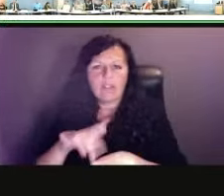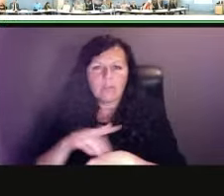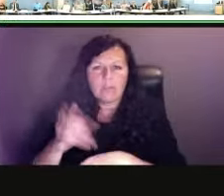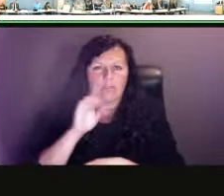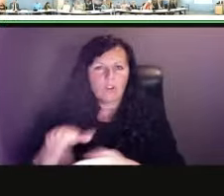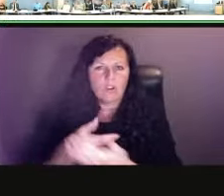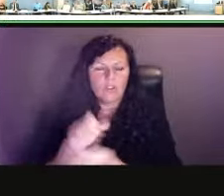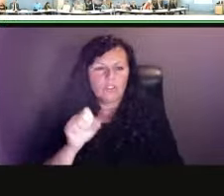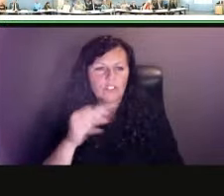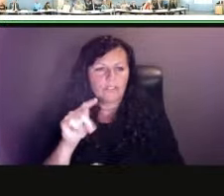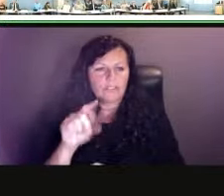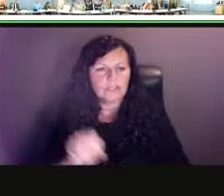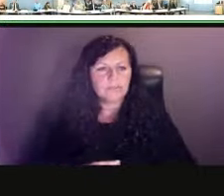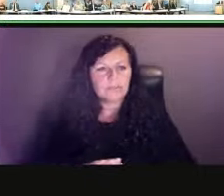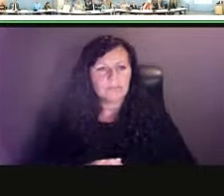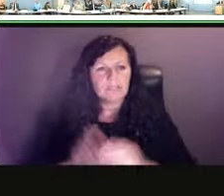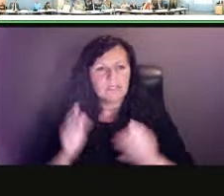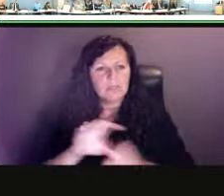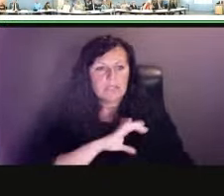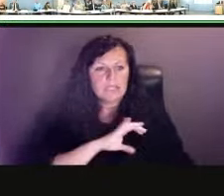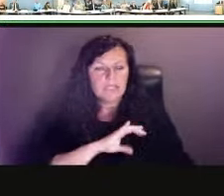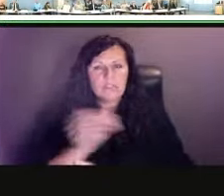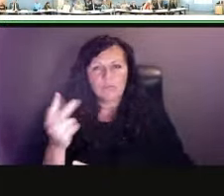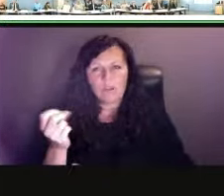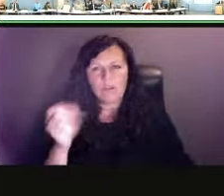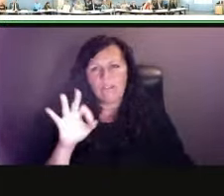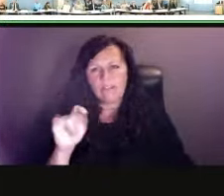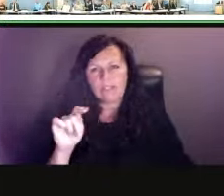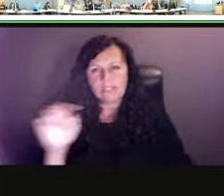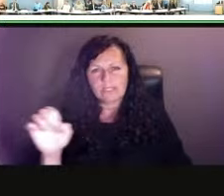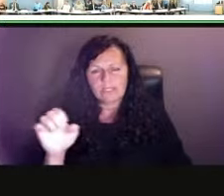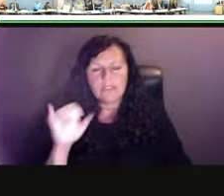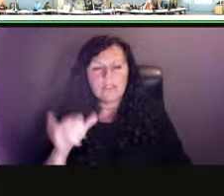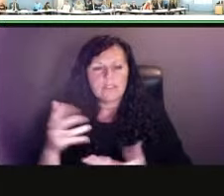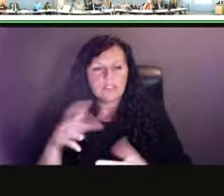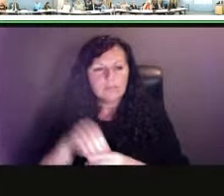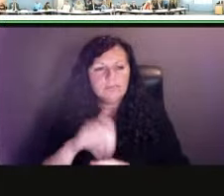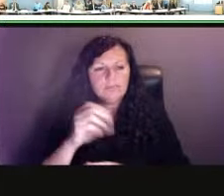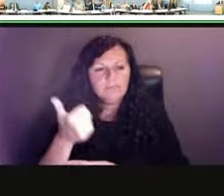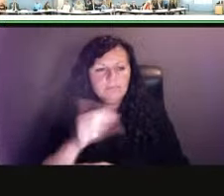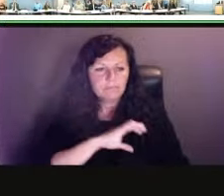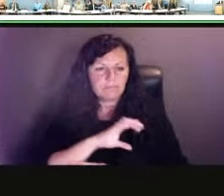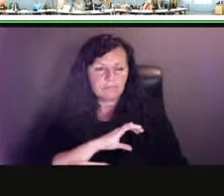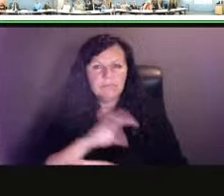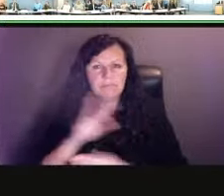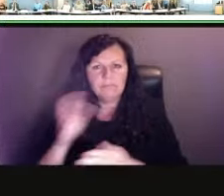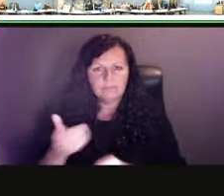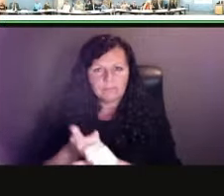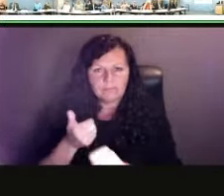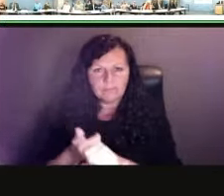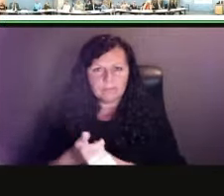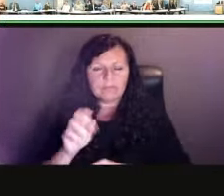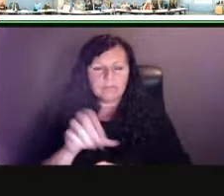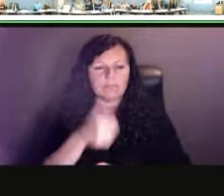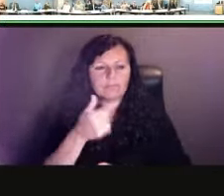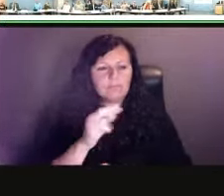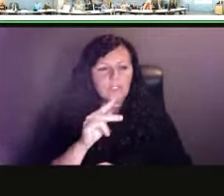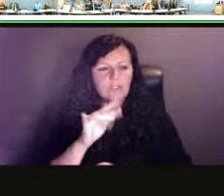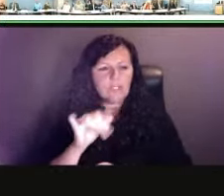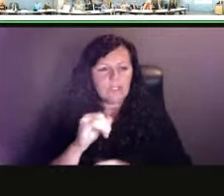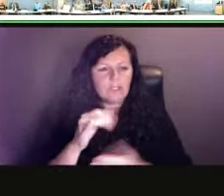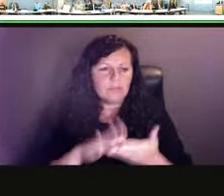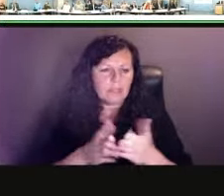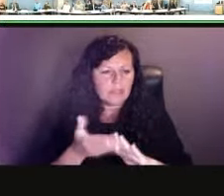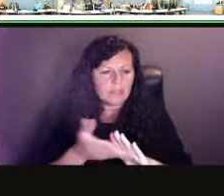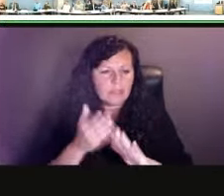And then the police, 12 FTE. This includes 10 officers, the other graffiti abatement person, and then a